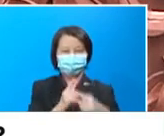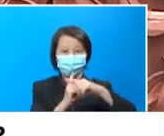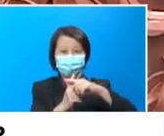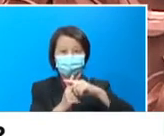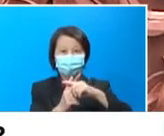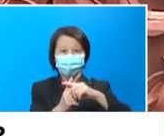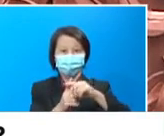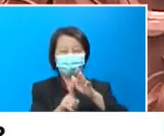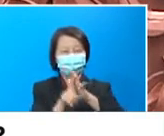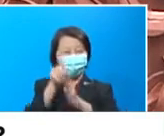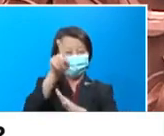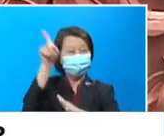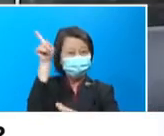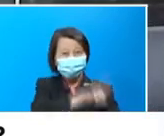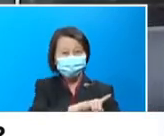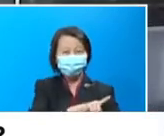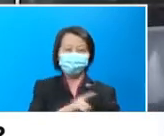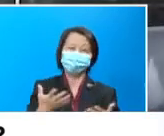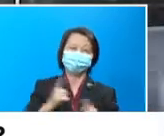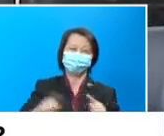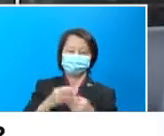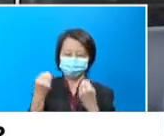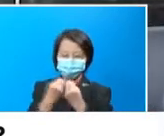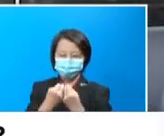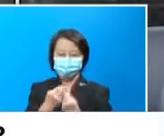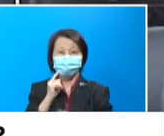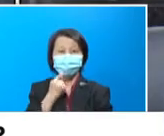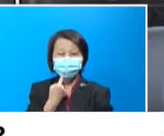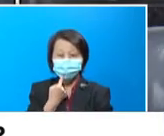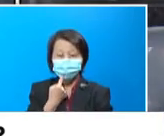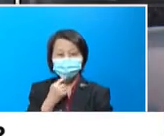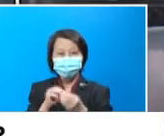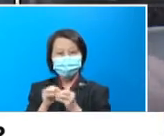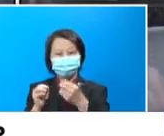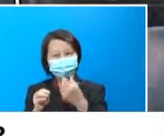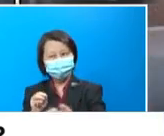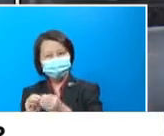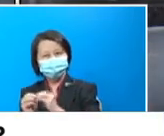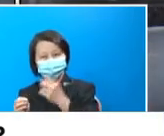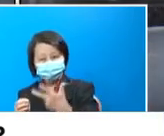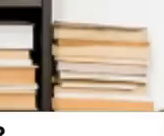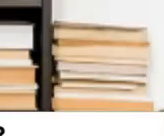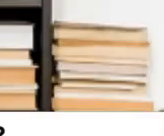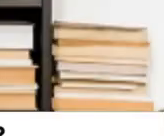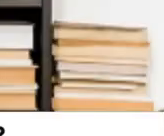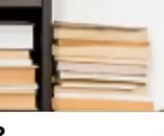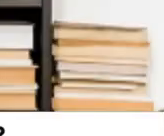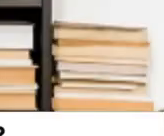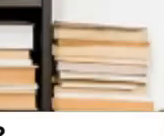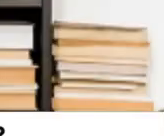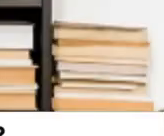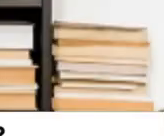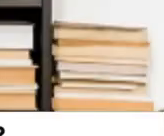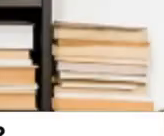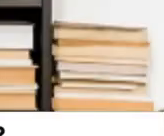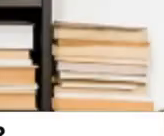that as of now, ivermectin is only allowed to be used on an off-label basis. You can use it under off-label medication in Ministry